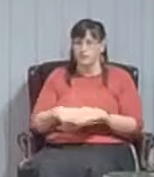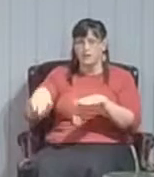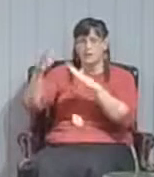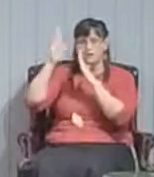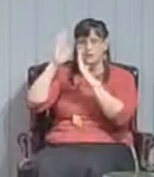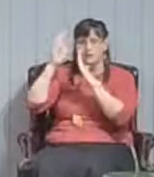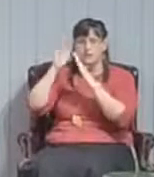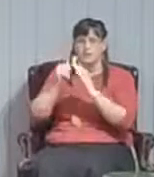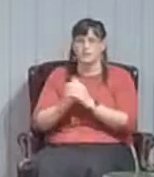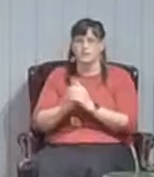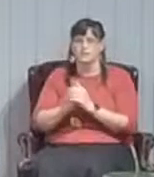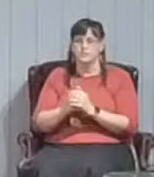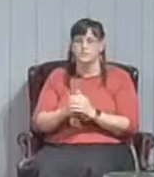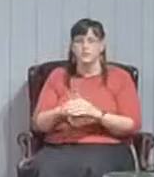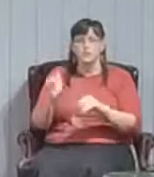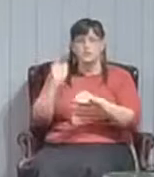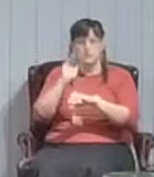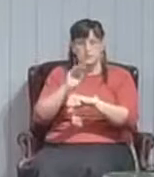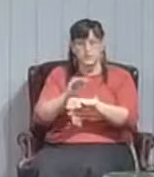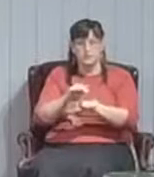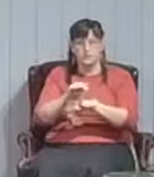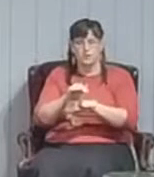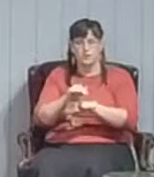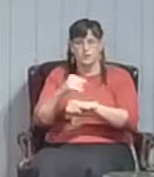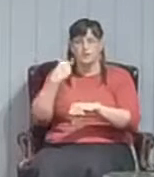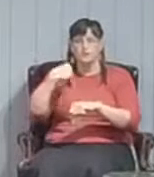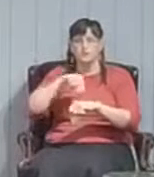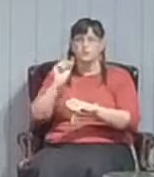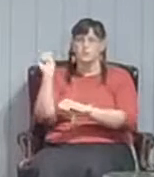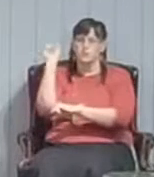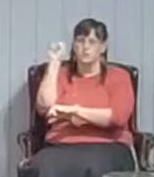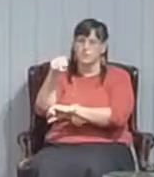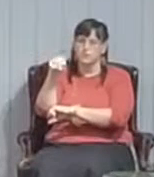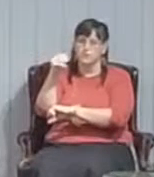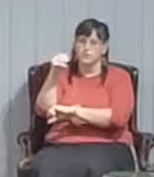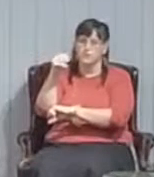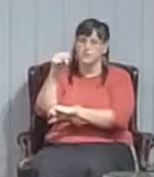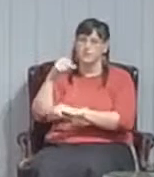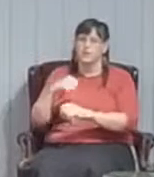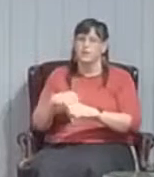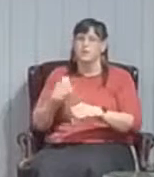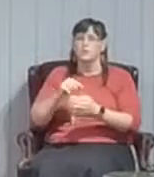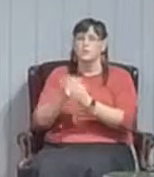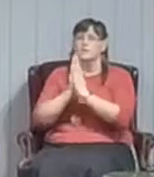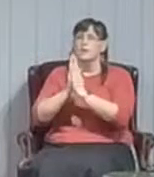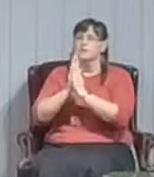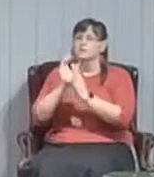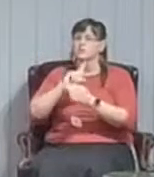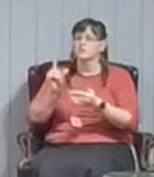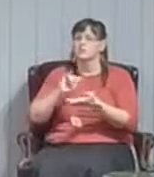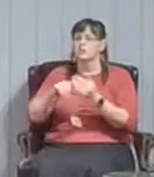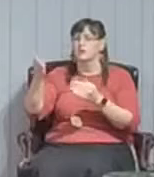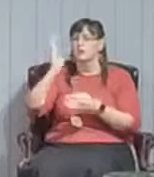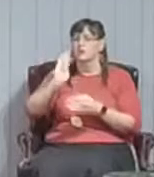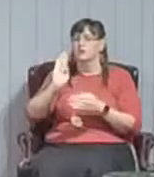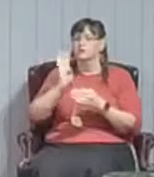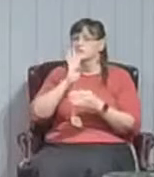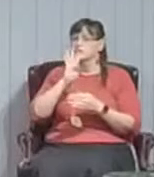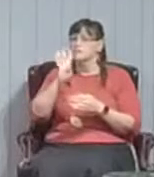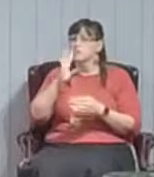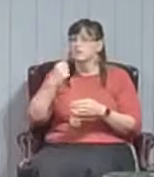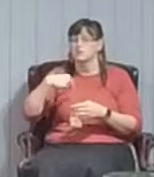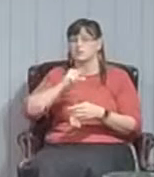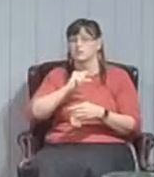Heavenly Father, this evening, Lord, as we bow, we ask you, Lord God, to speak to